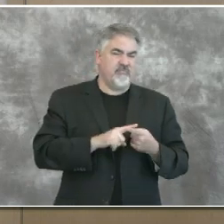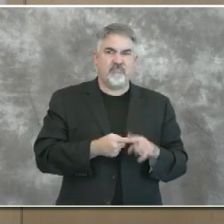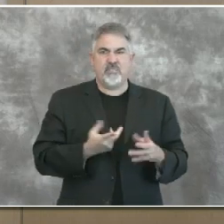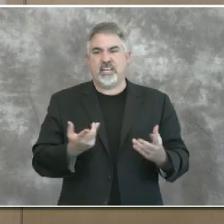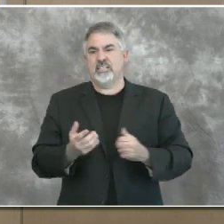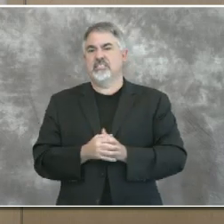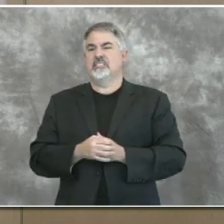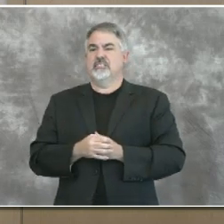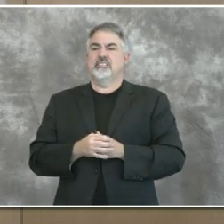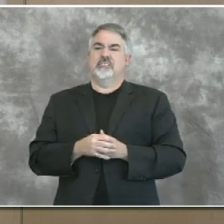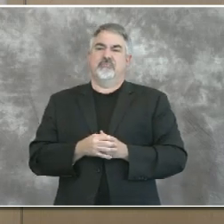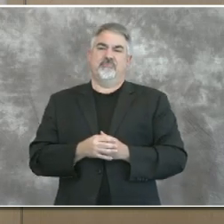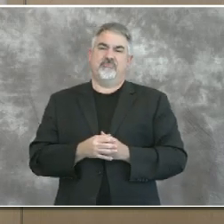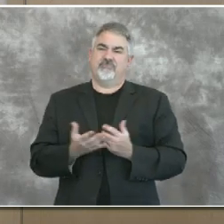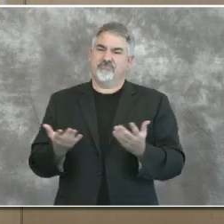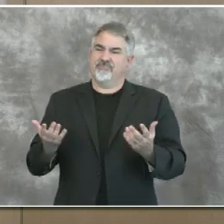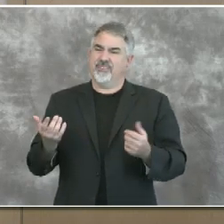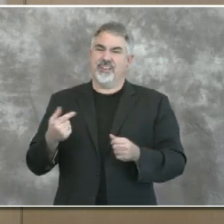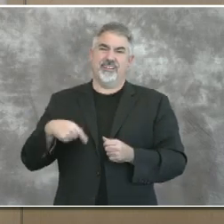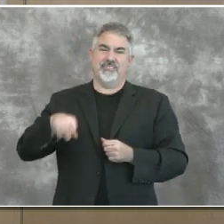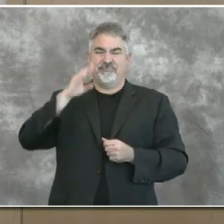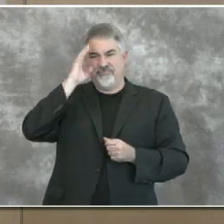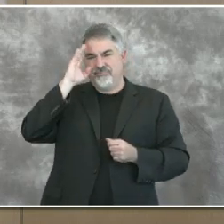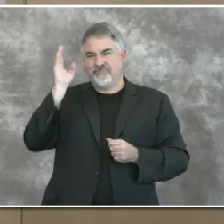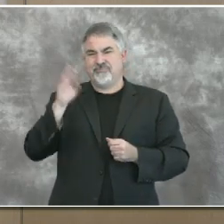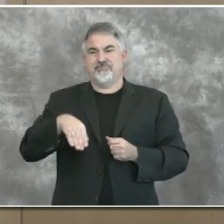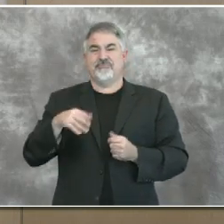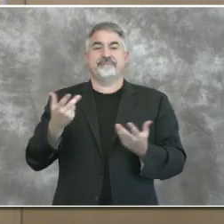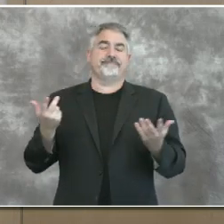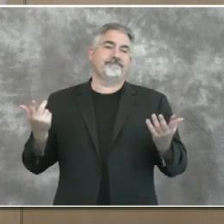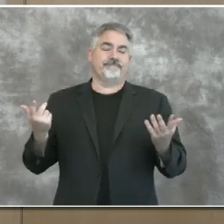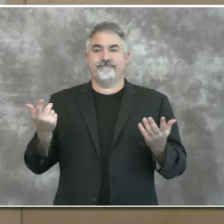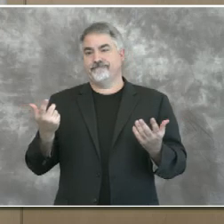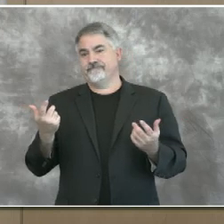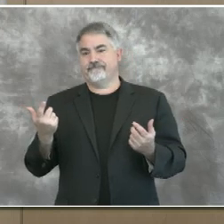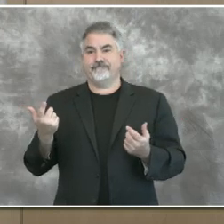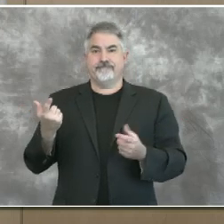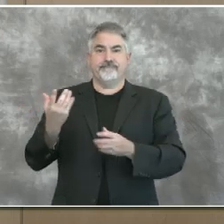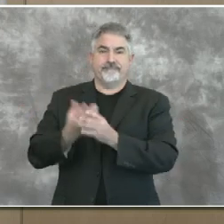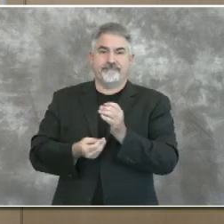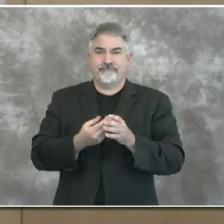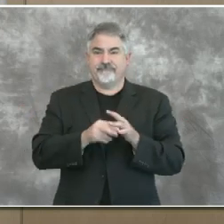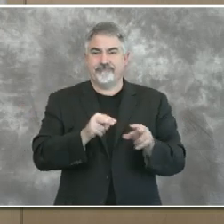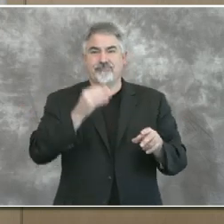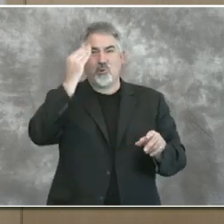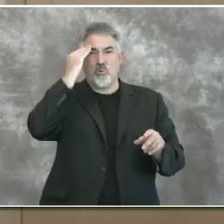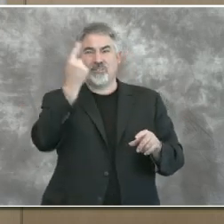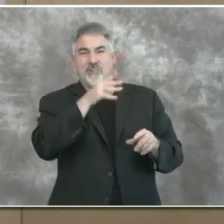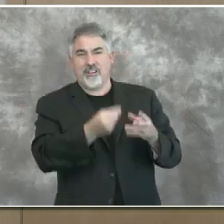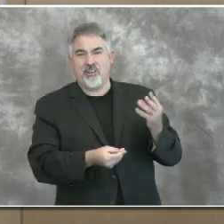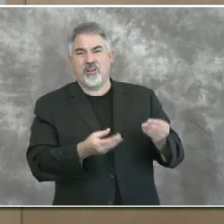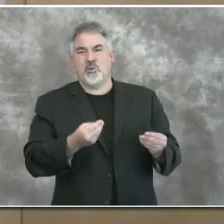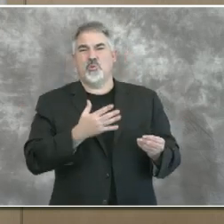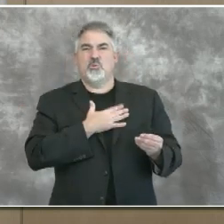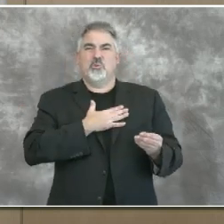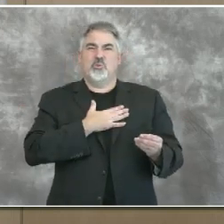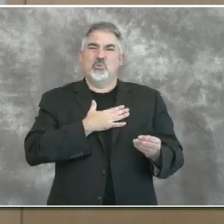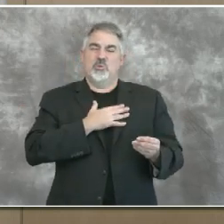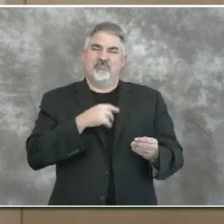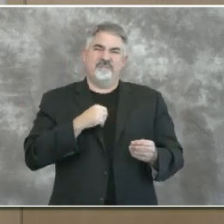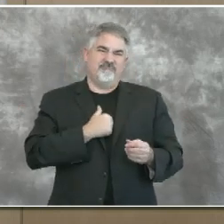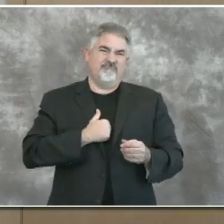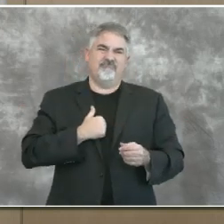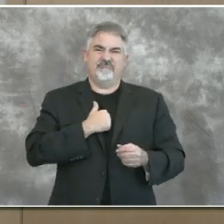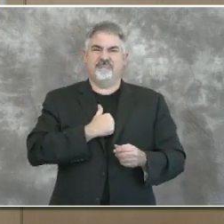to those who have also lost loved ones due to this epidemic and